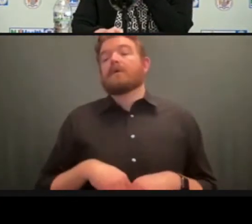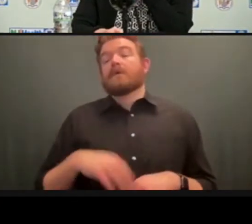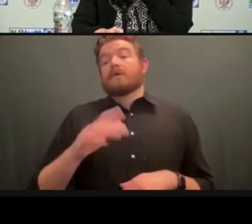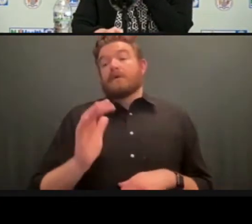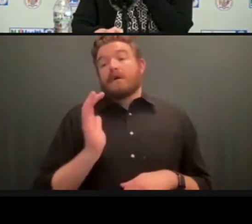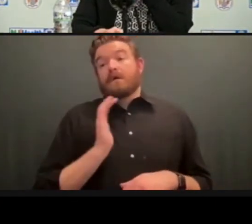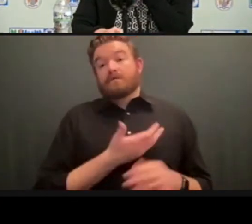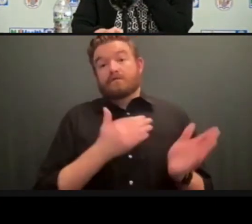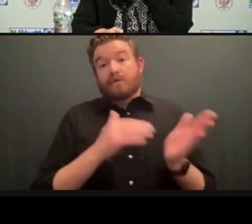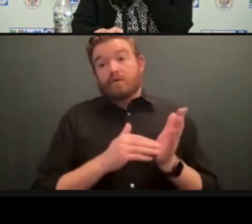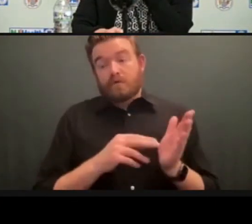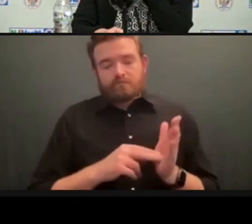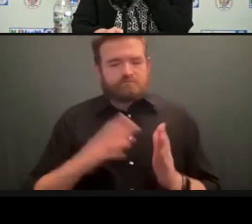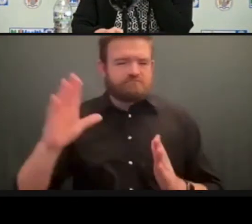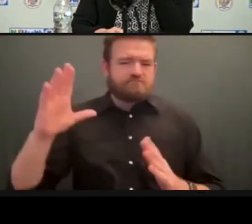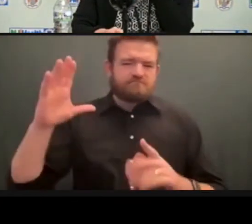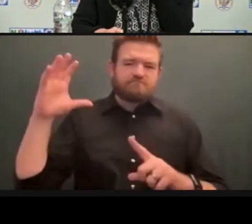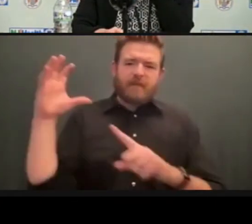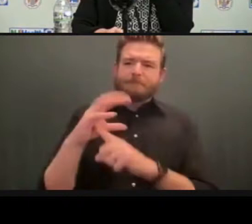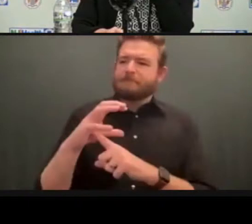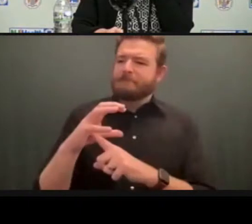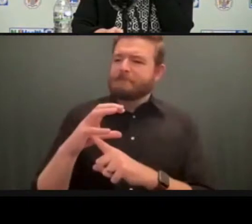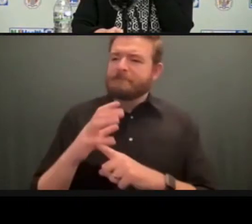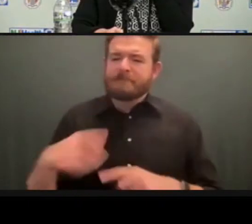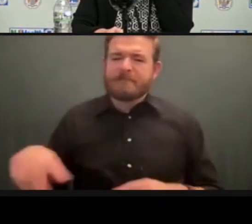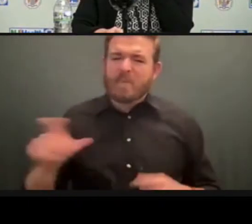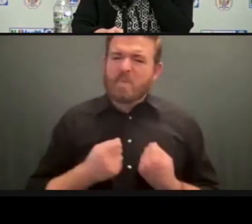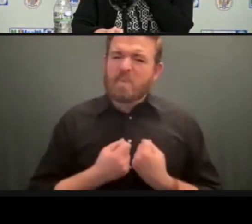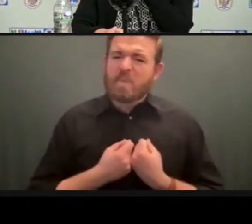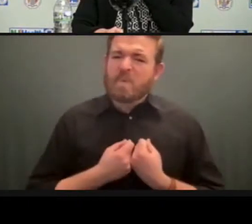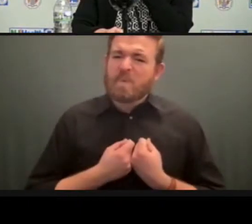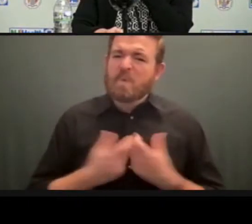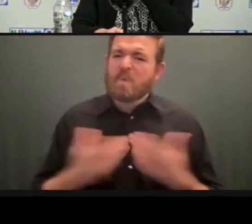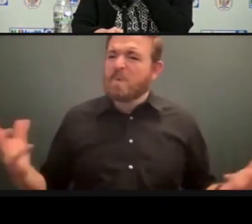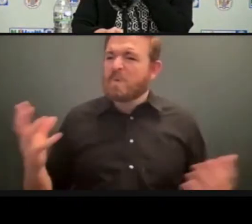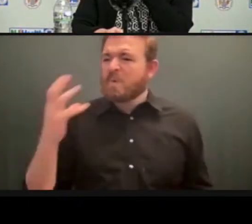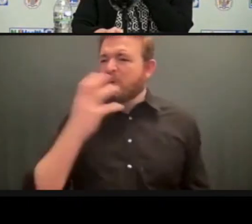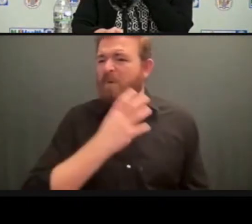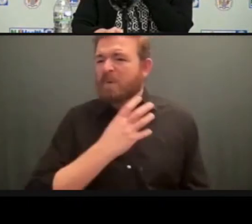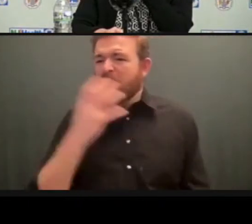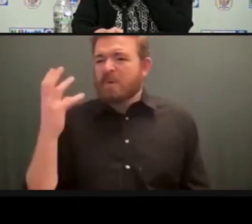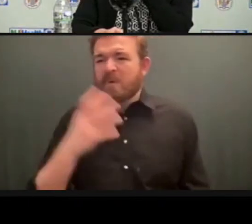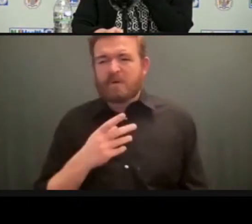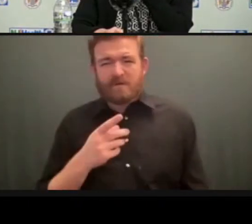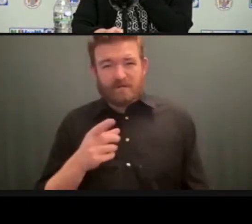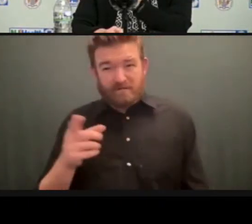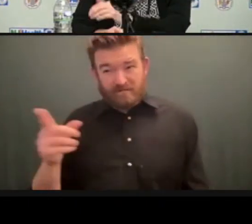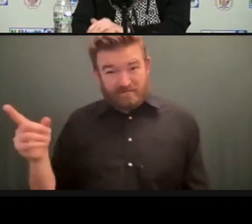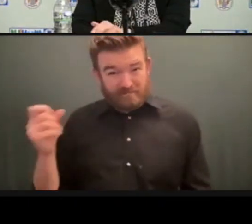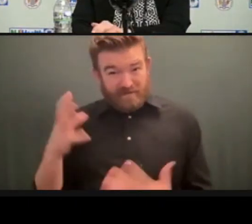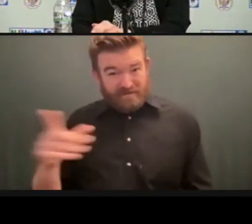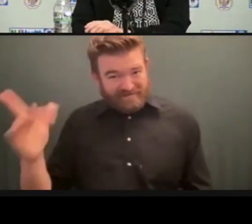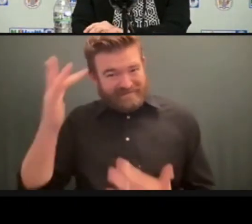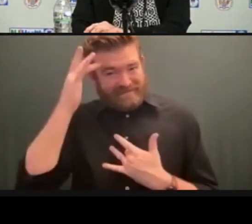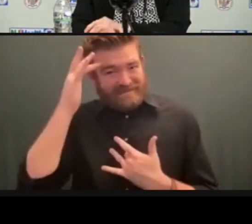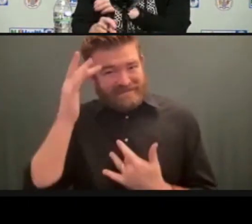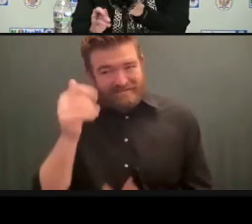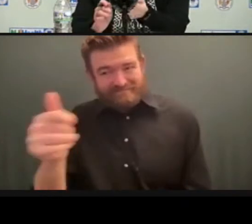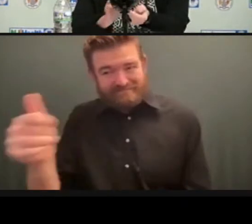also fatigue and level of infection and illness right now among healthcare workers, not just in New Jersey, around the